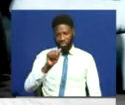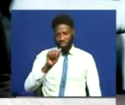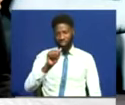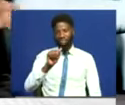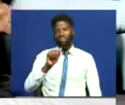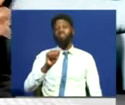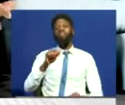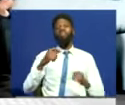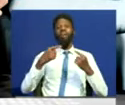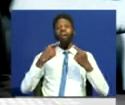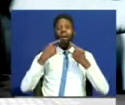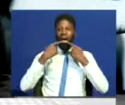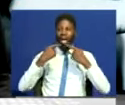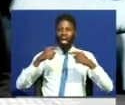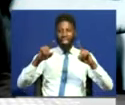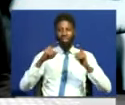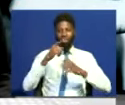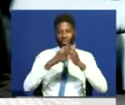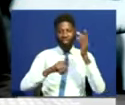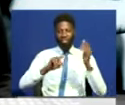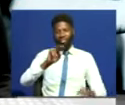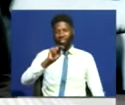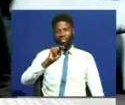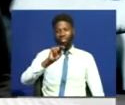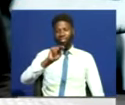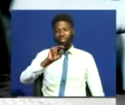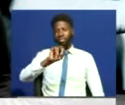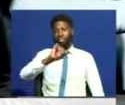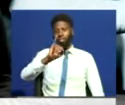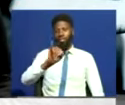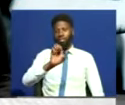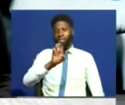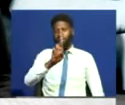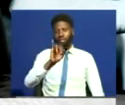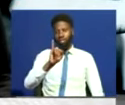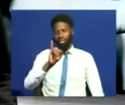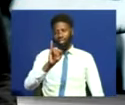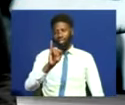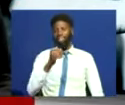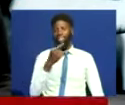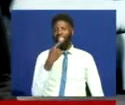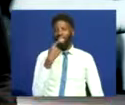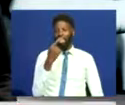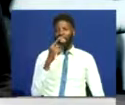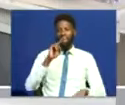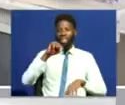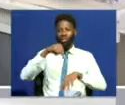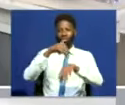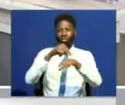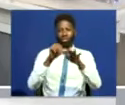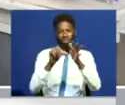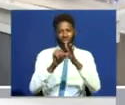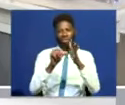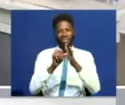clearly stated to what Njeri is talking about, mm. calling it for what it is, a national disaster. Yes. Should the government consider